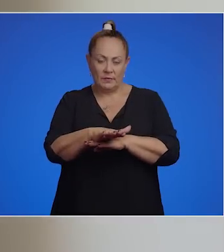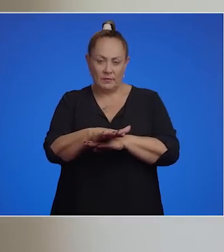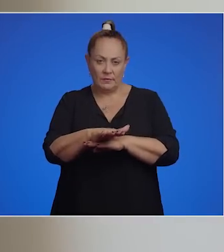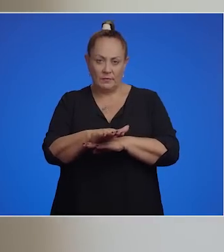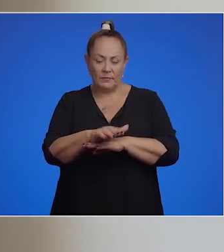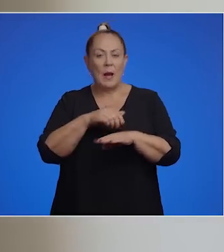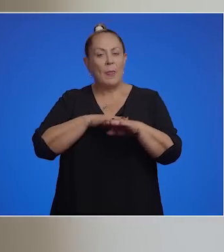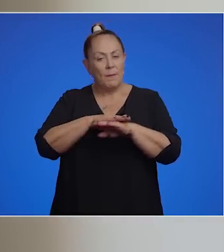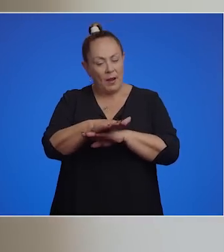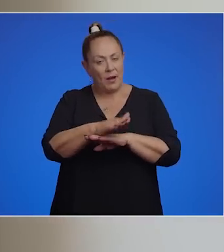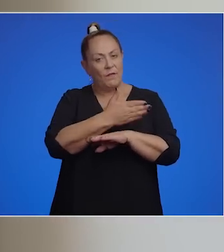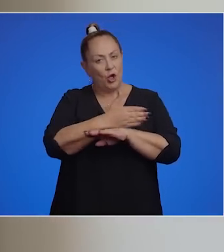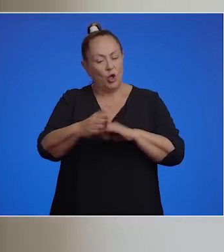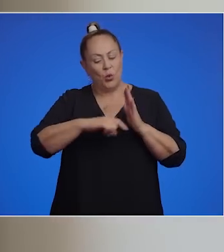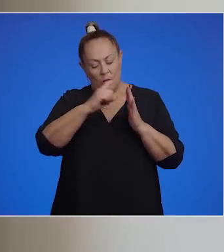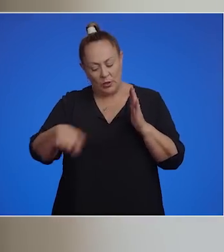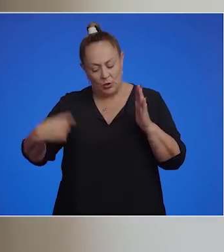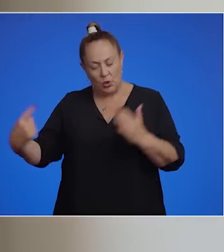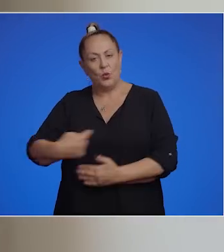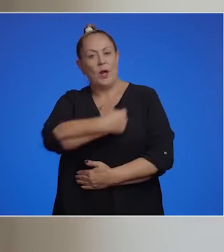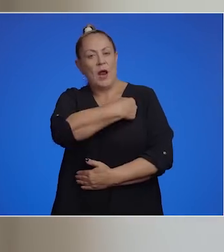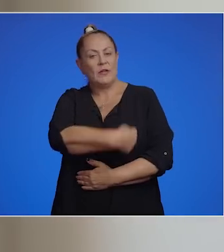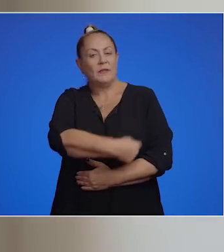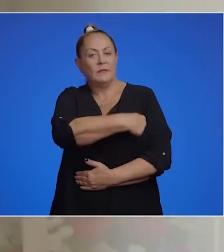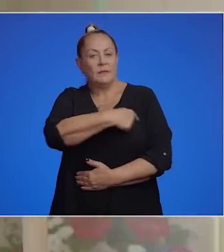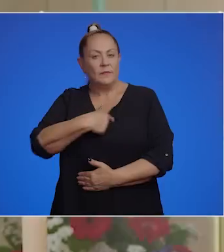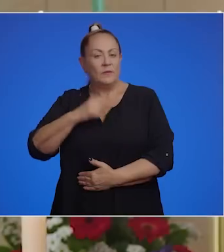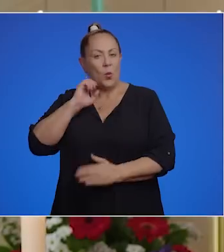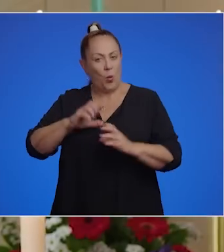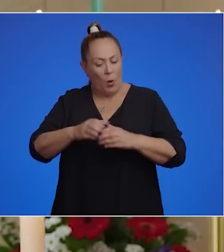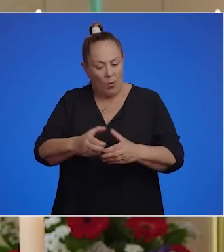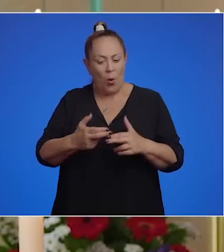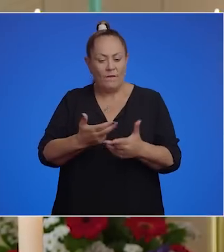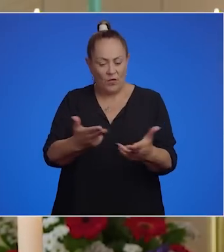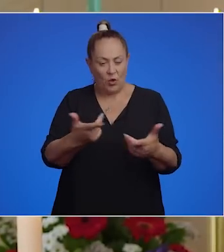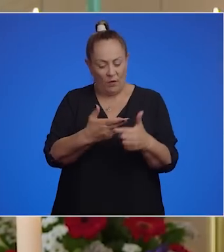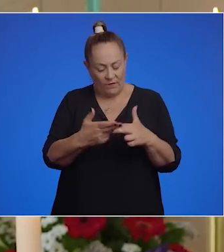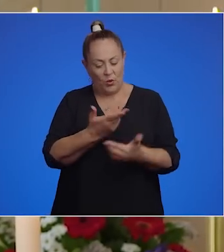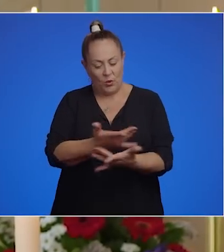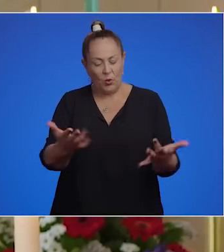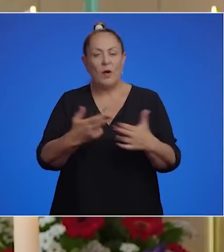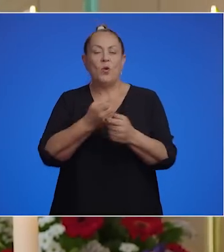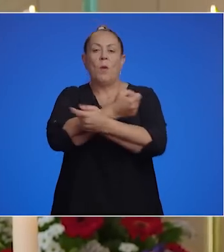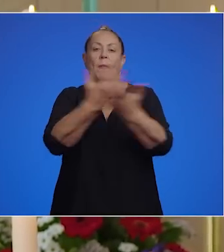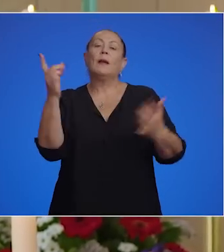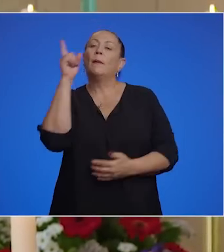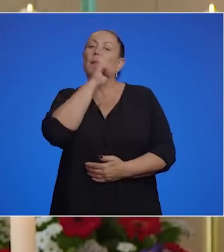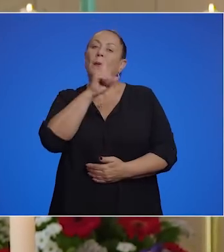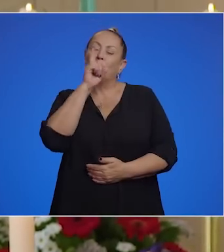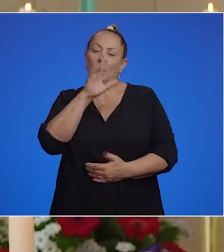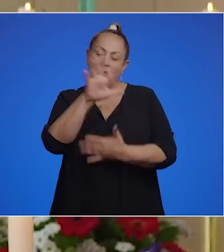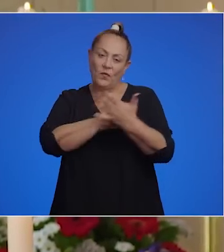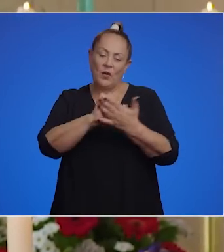blood, the blood of the new and eternal covenant, which will be poured out for you and for